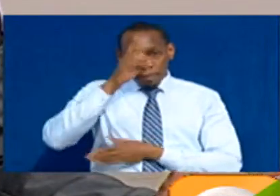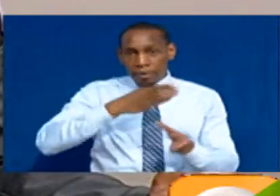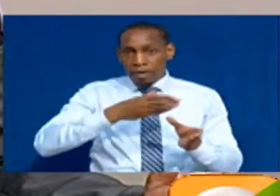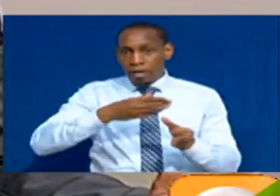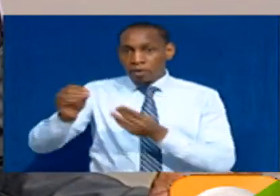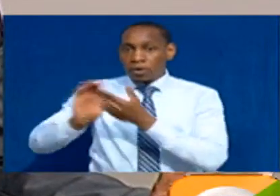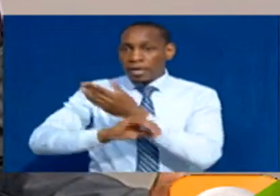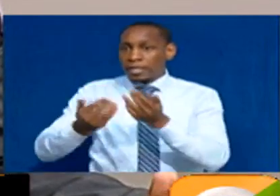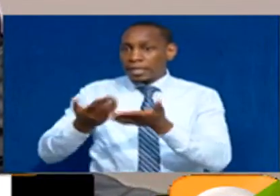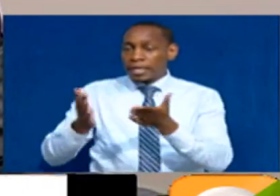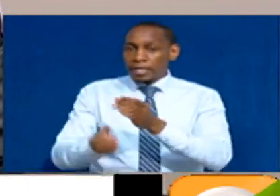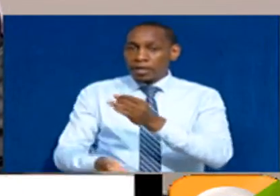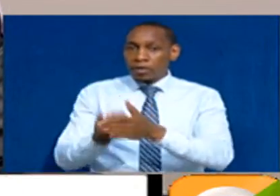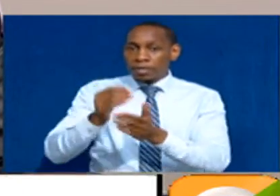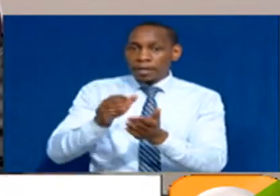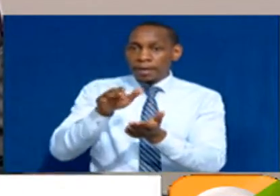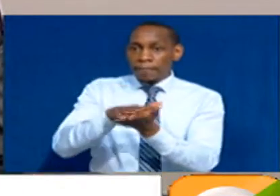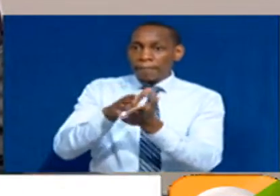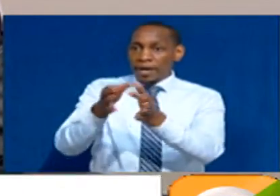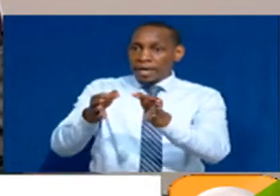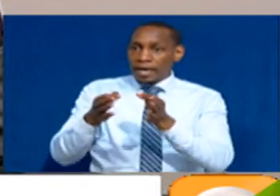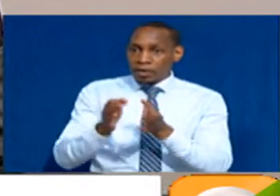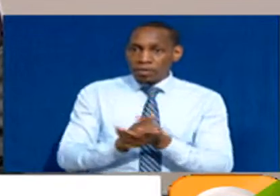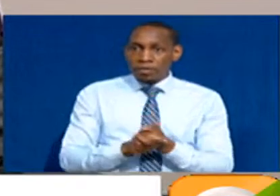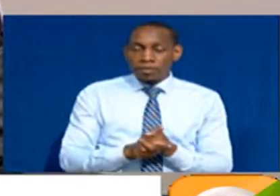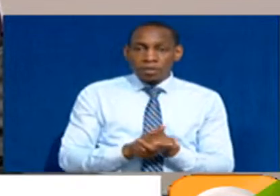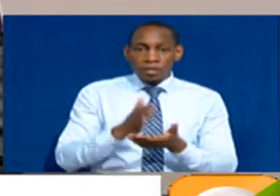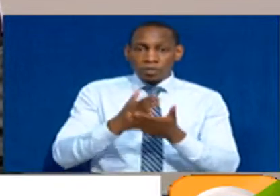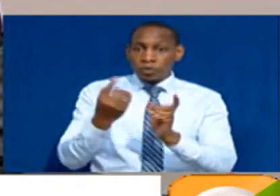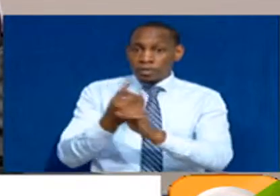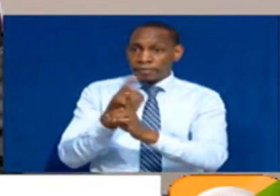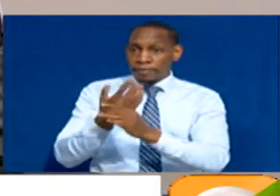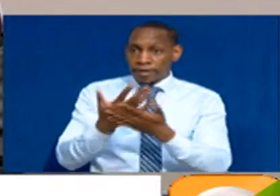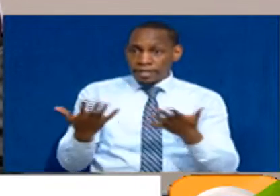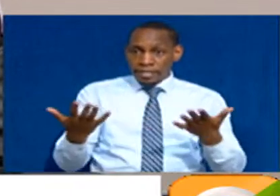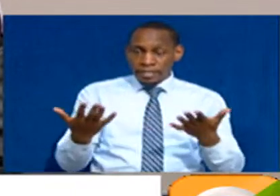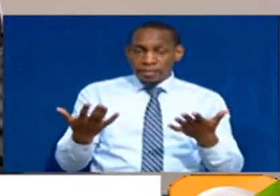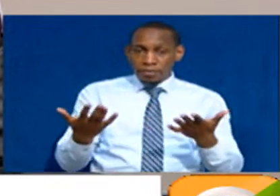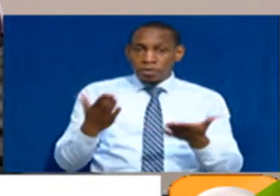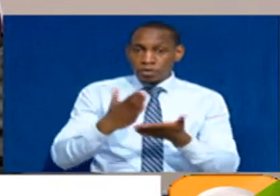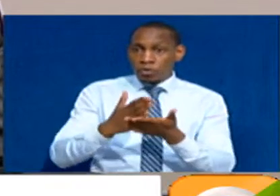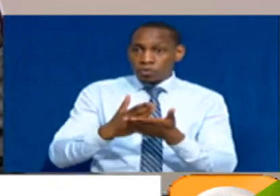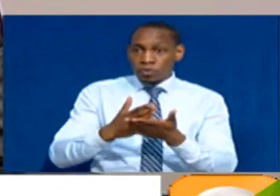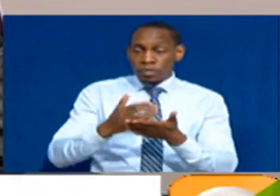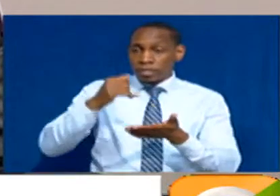any country and open an offshore bank account. There are several factors that those people